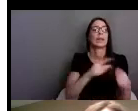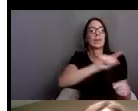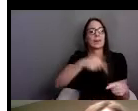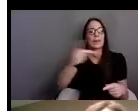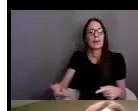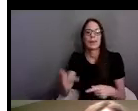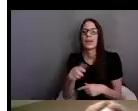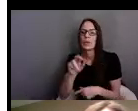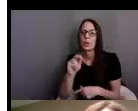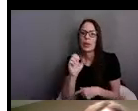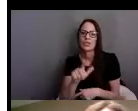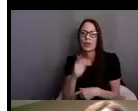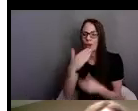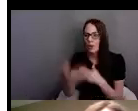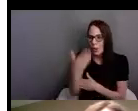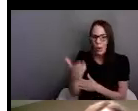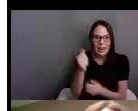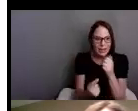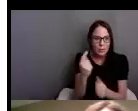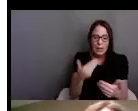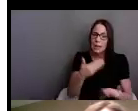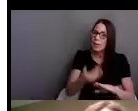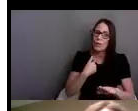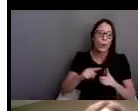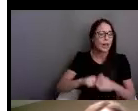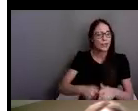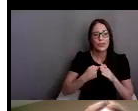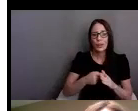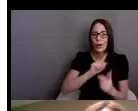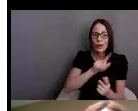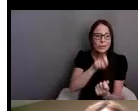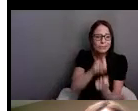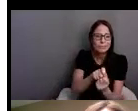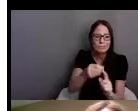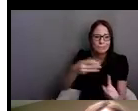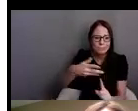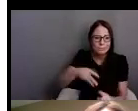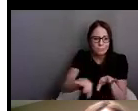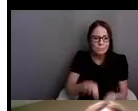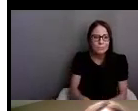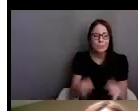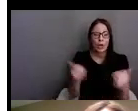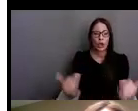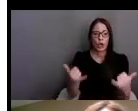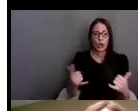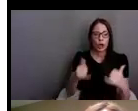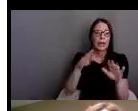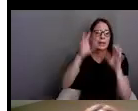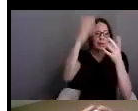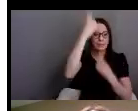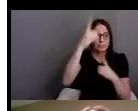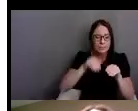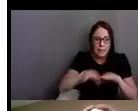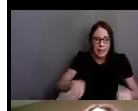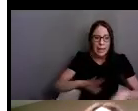All right, good morning, everyone. Before I get into the details of our current epidemiologic trends, I do want to provide you with a quick